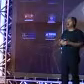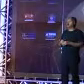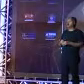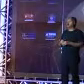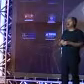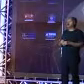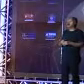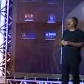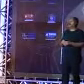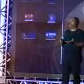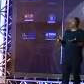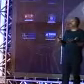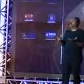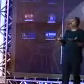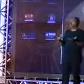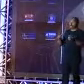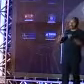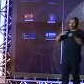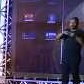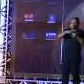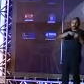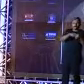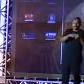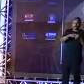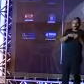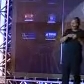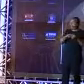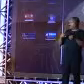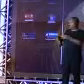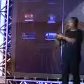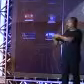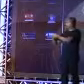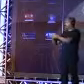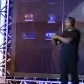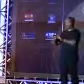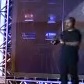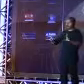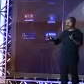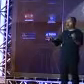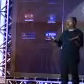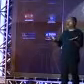But the Goldman Sachs money is distributed to 161 stockholders.